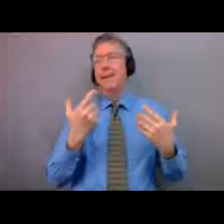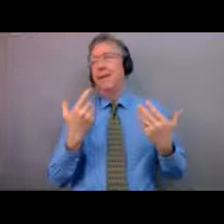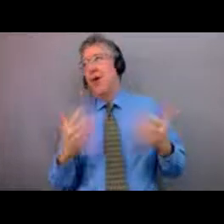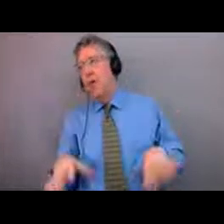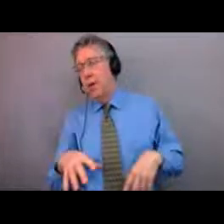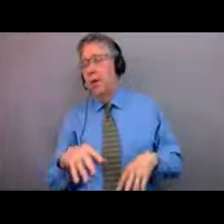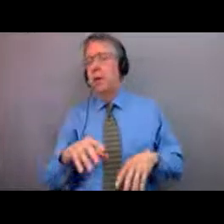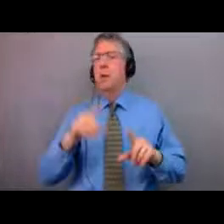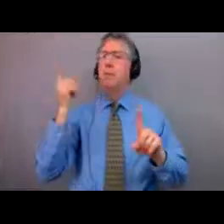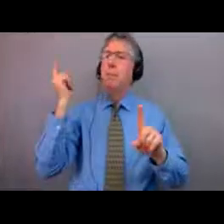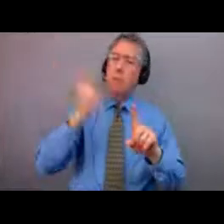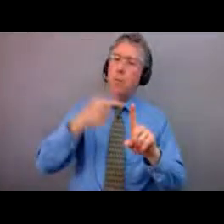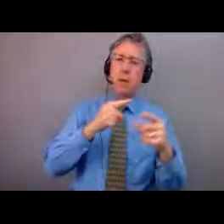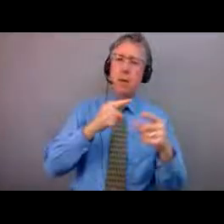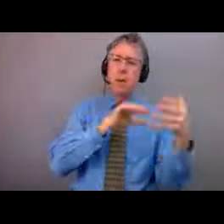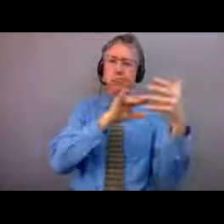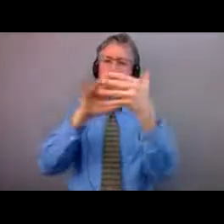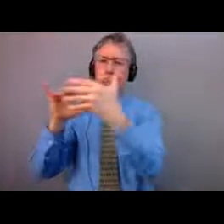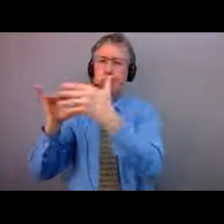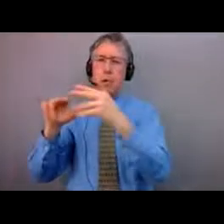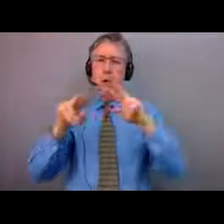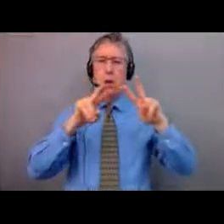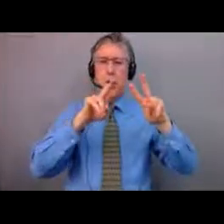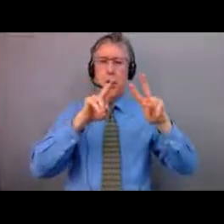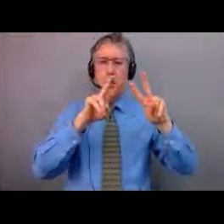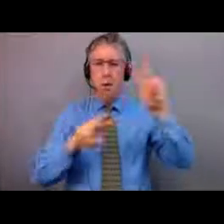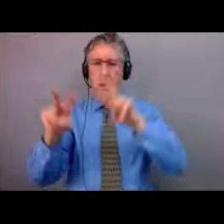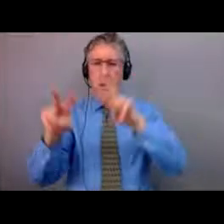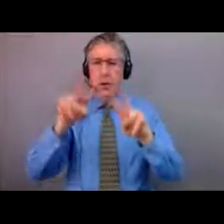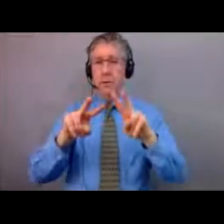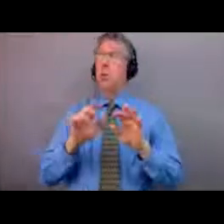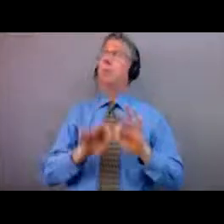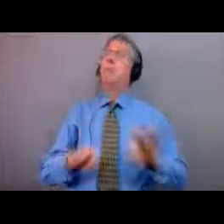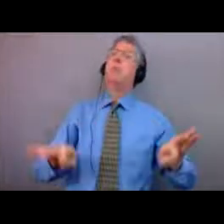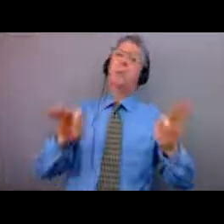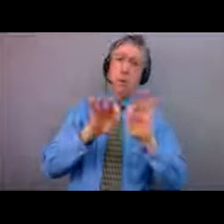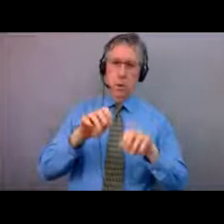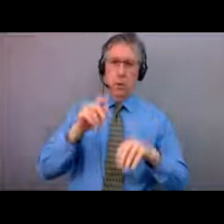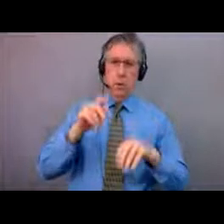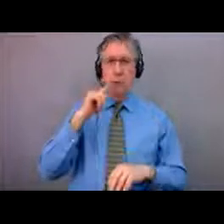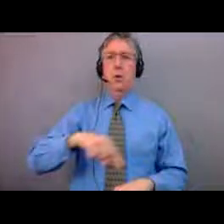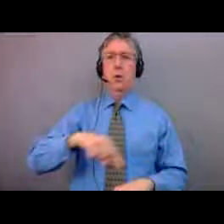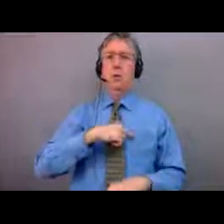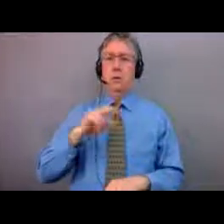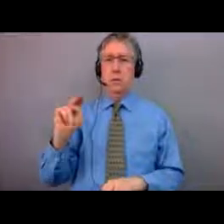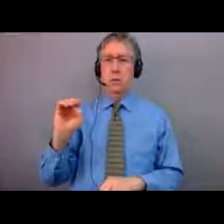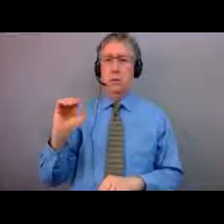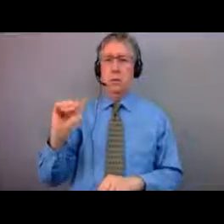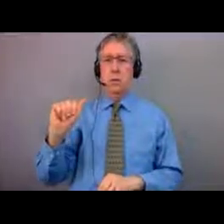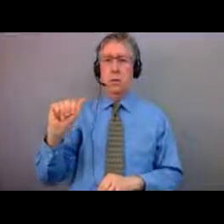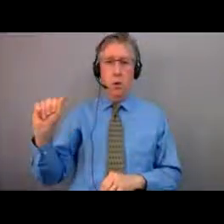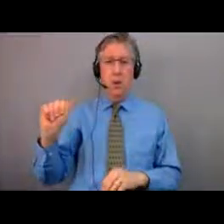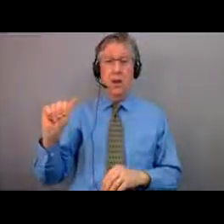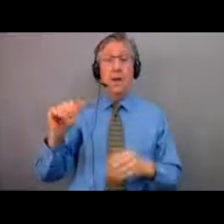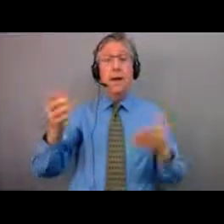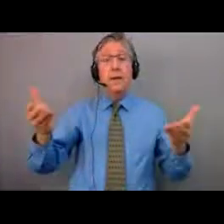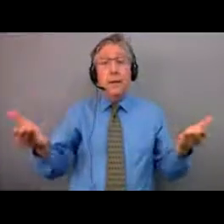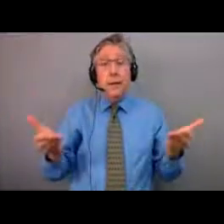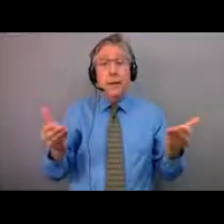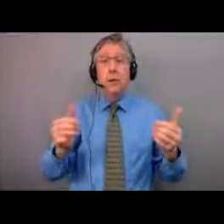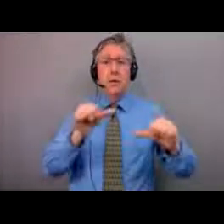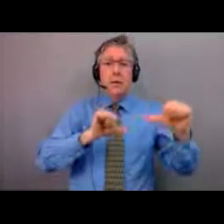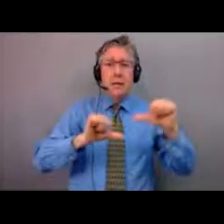importance of observation for what NOAA does, and the room for, at NOAA, for scientists to be actively